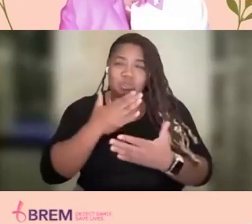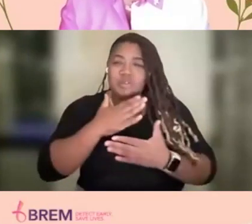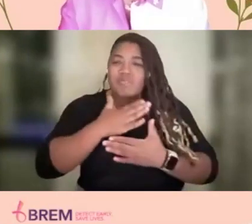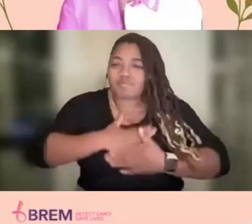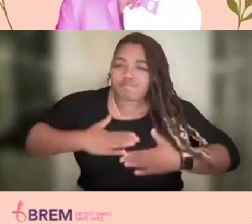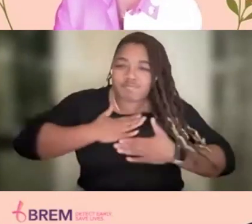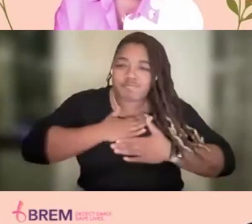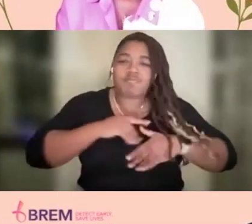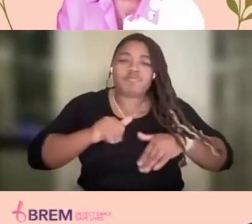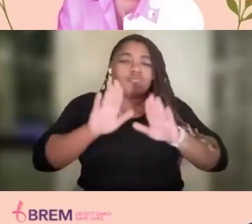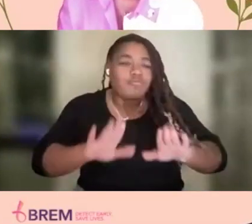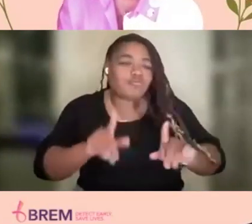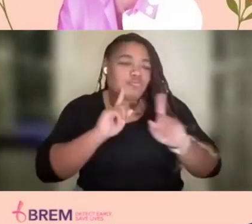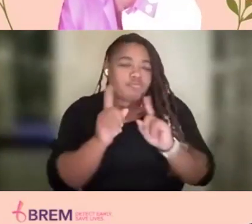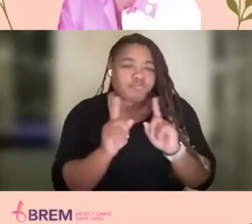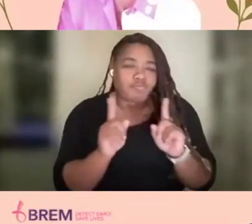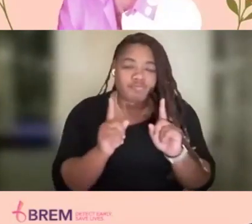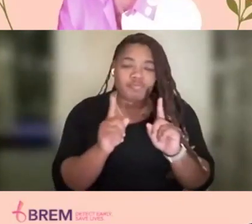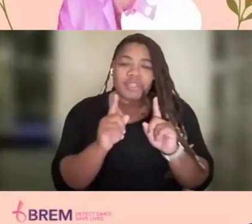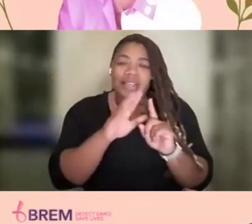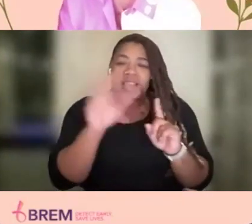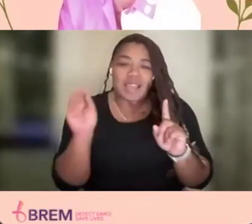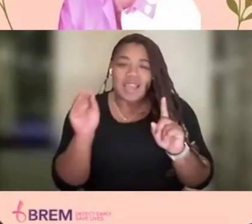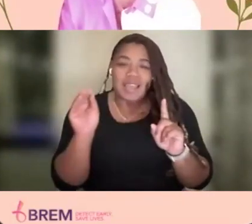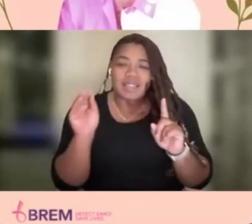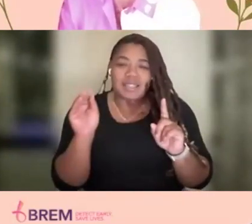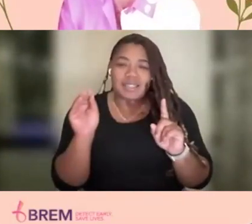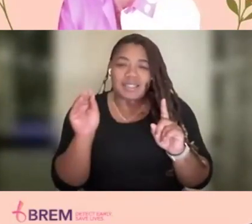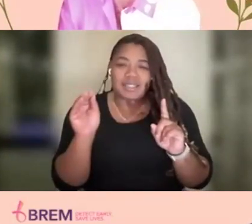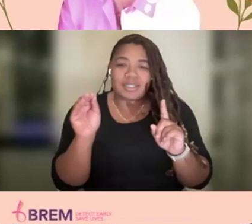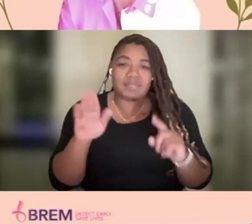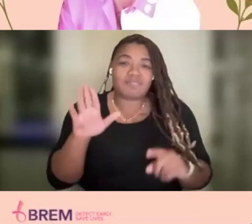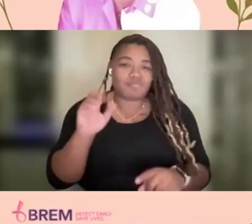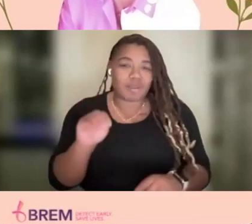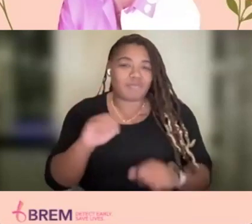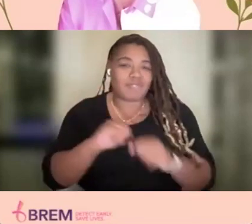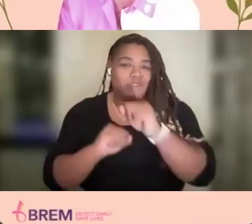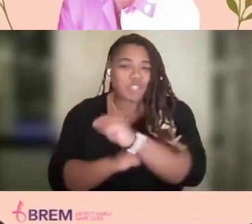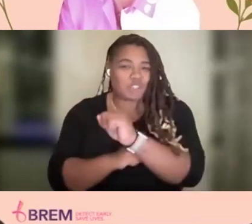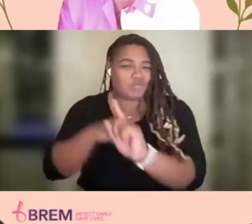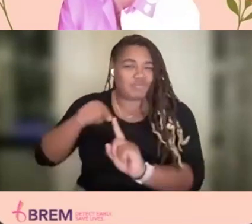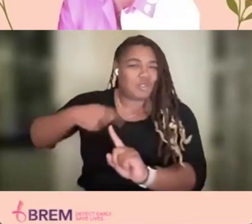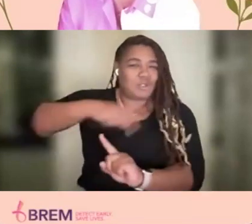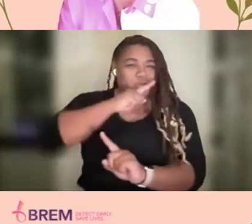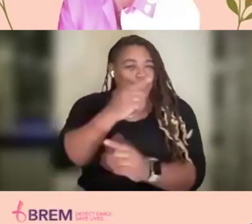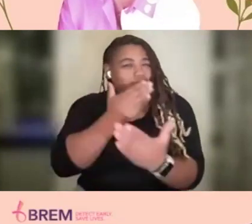fantastic dialogue, and Brum Foundation is really grateful to all of our panelists.